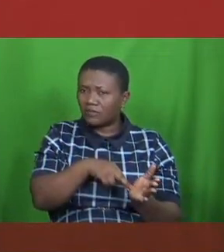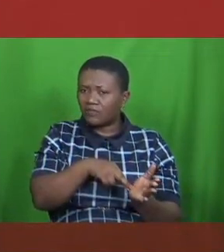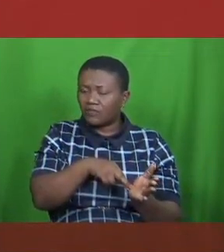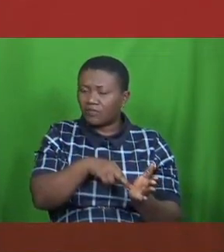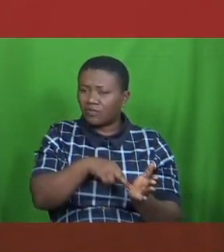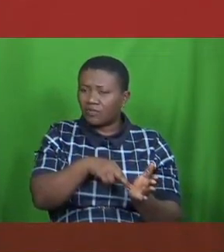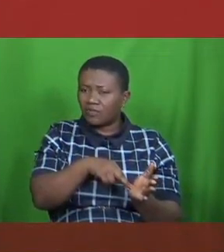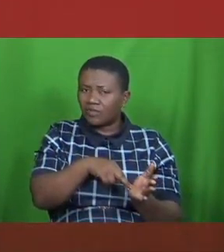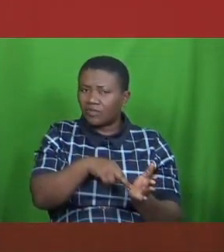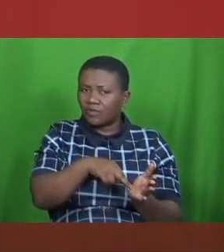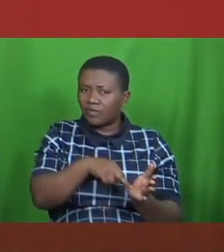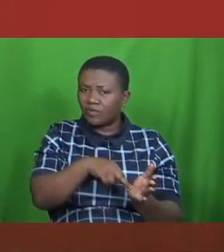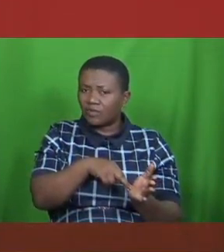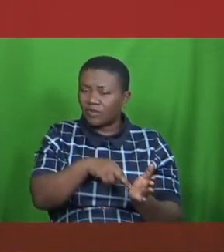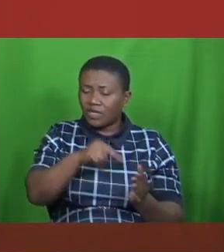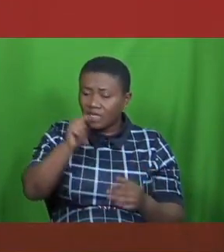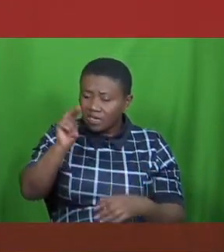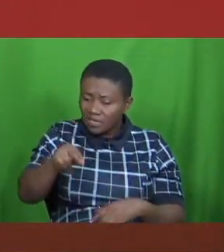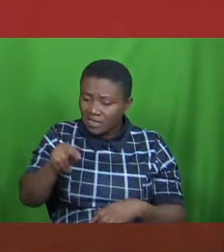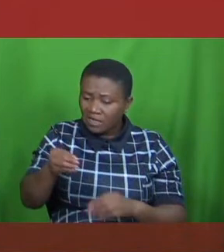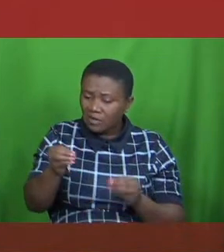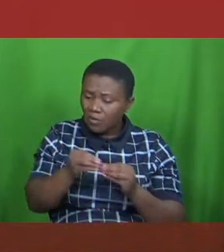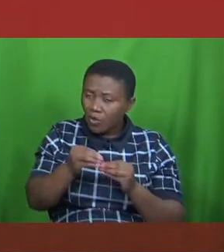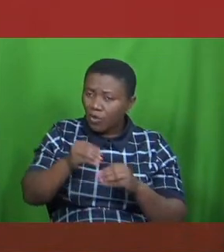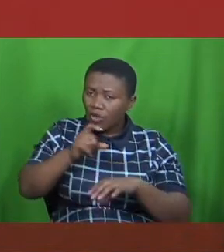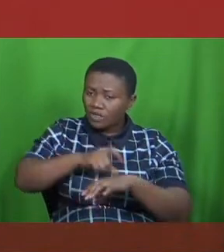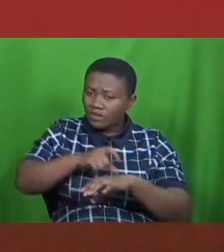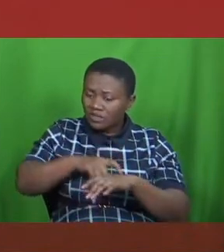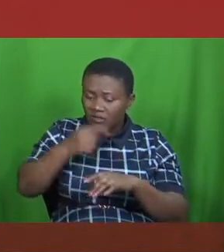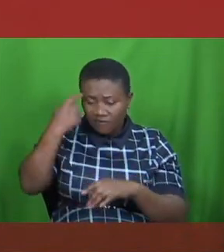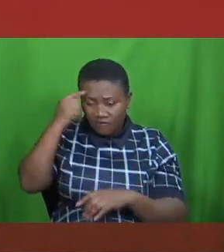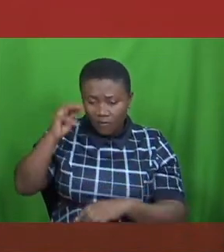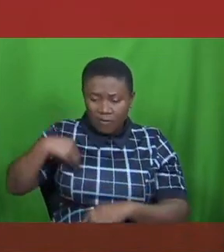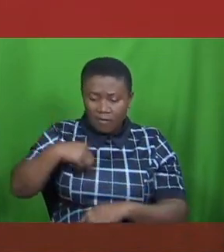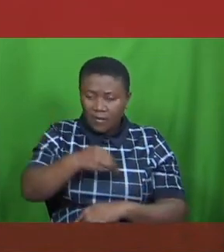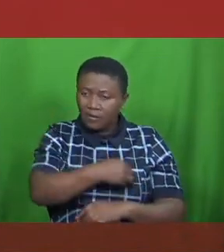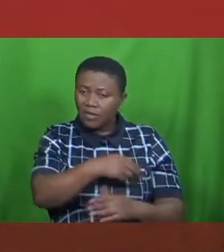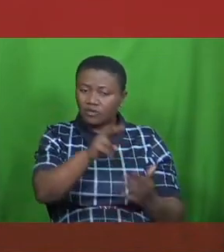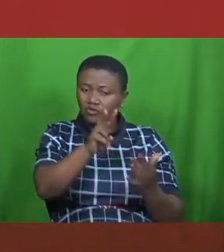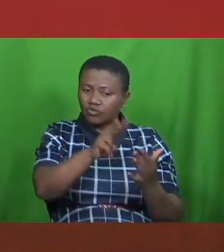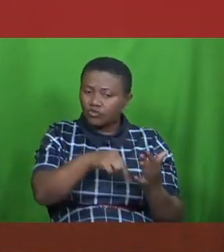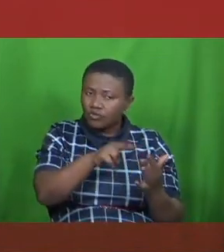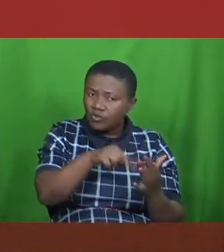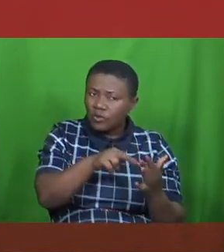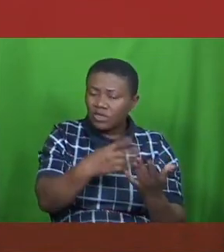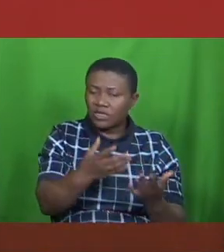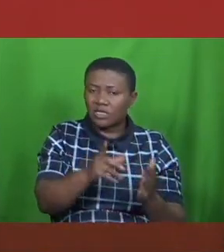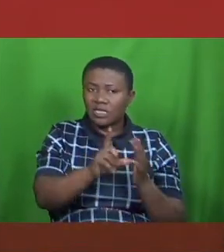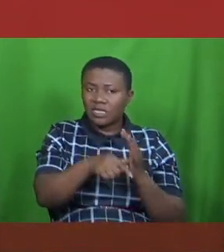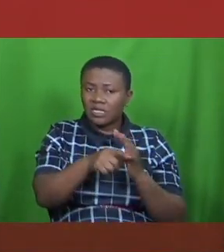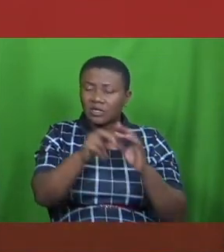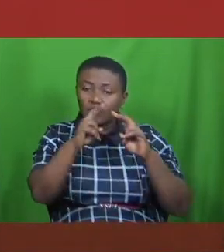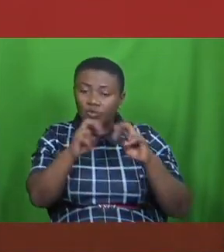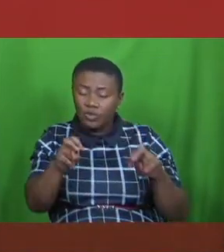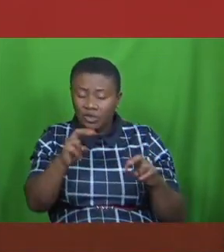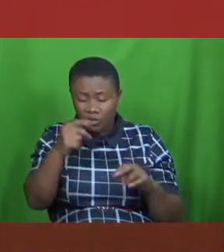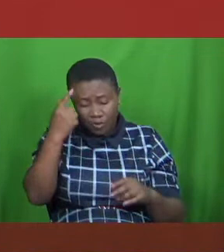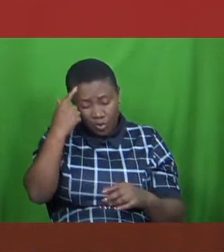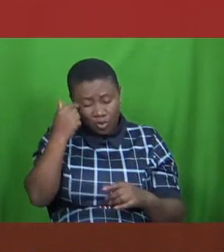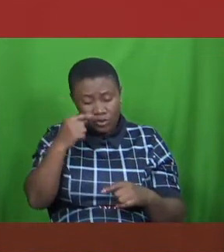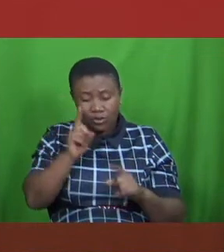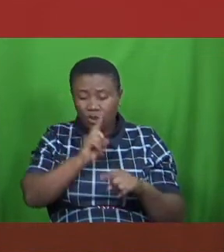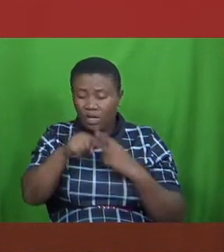we give some more time to members to read, because it's on a very important